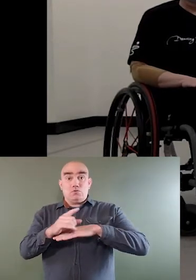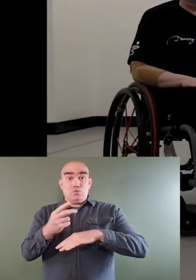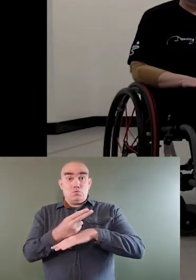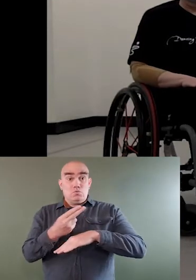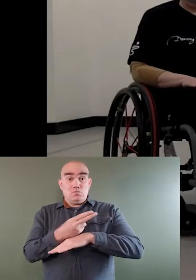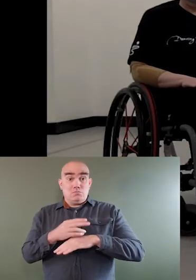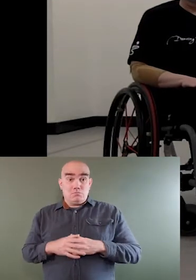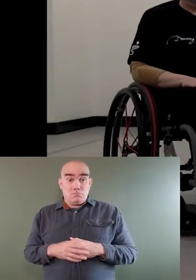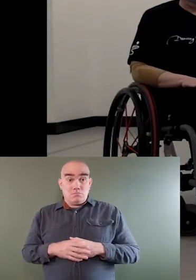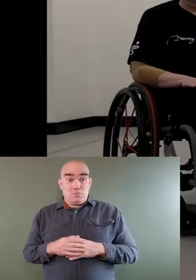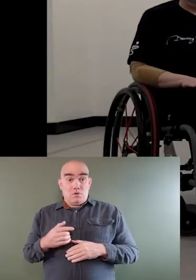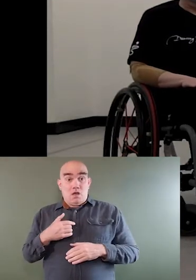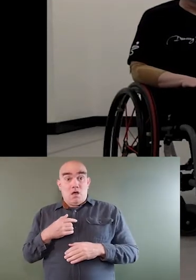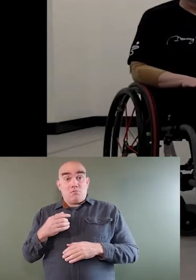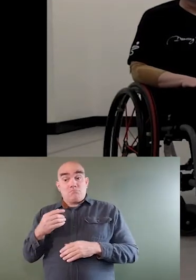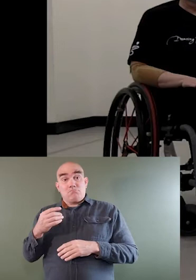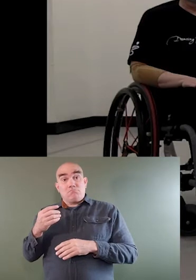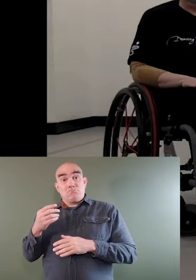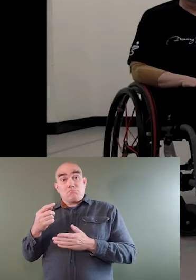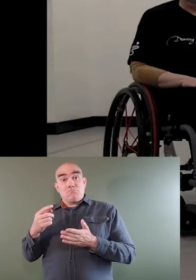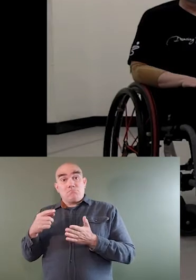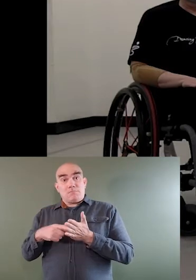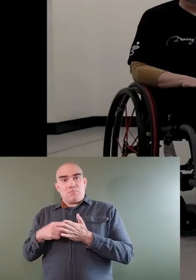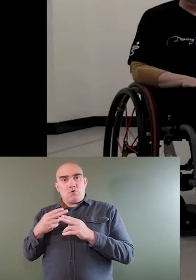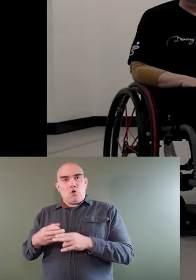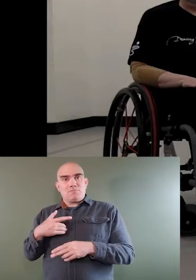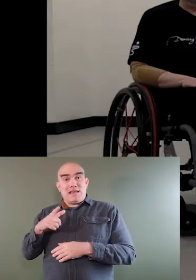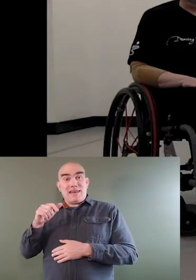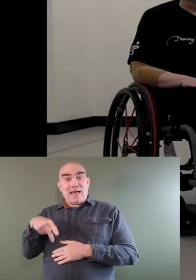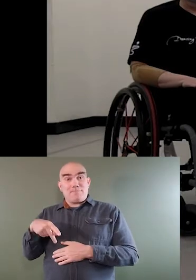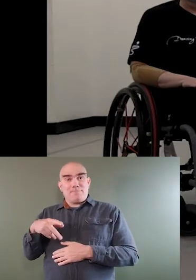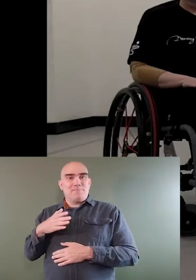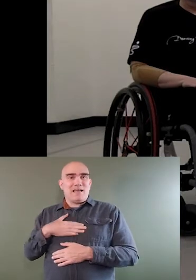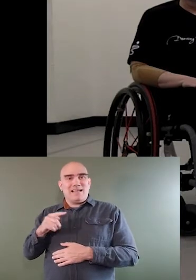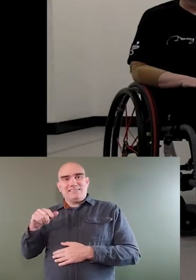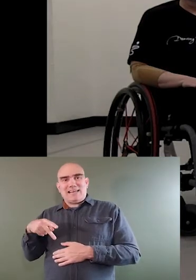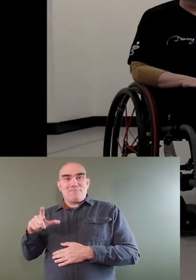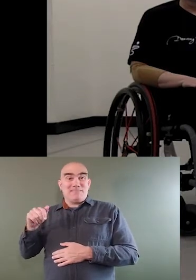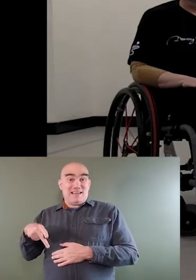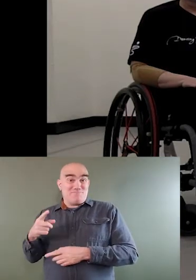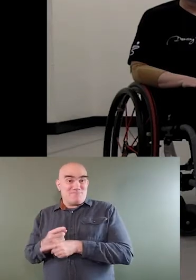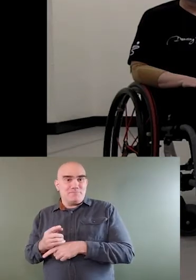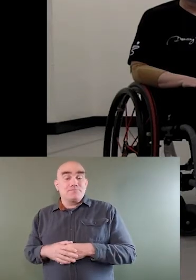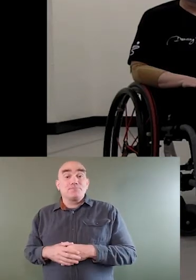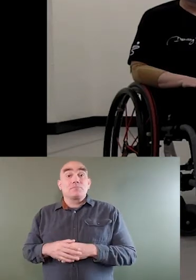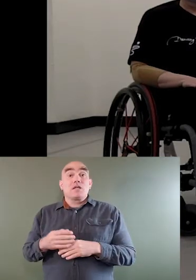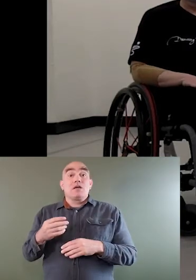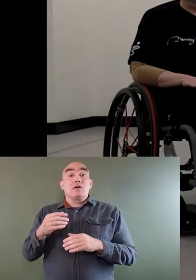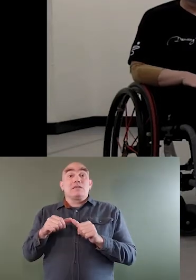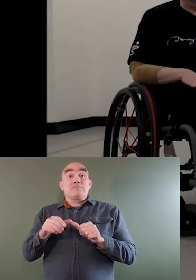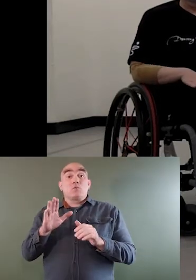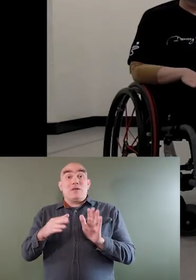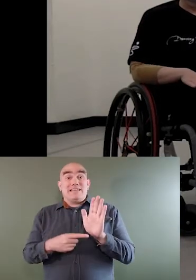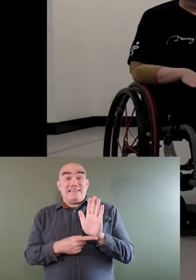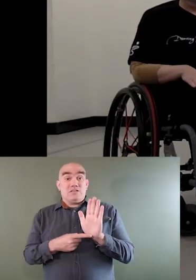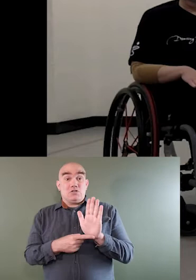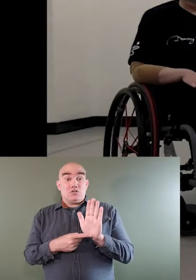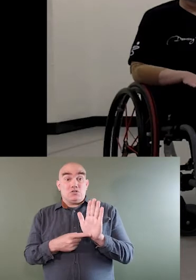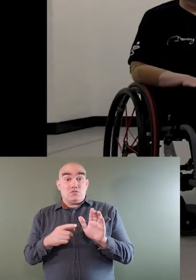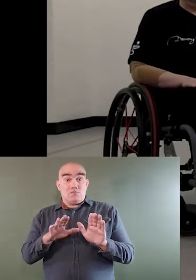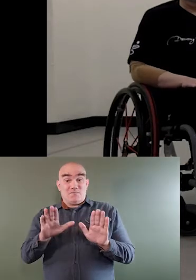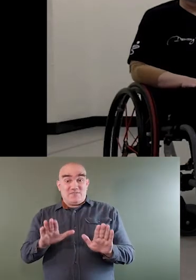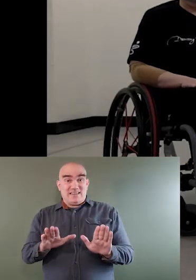using. I sometimes refer to my lap as my tap lap, right? And keeping the heels of the hands attached, if